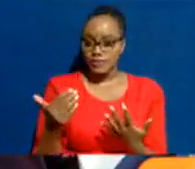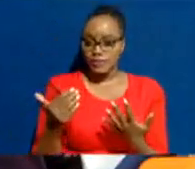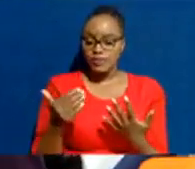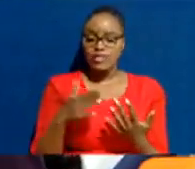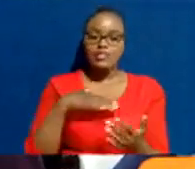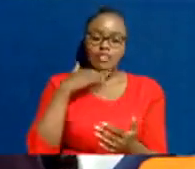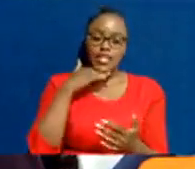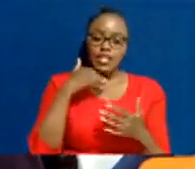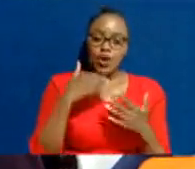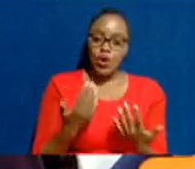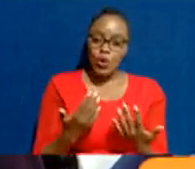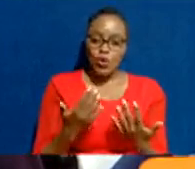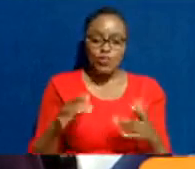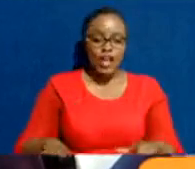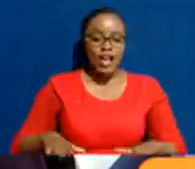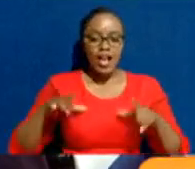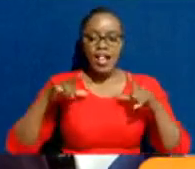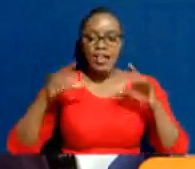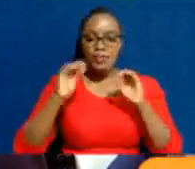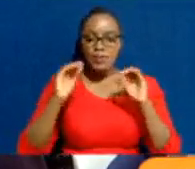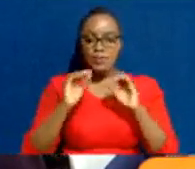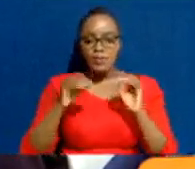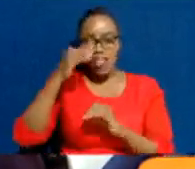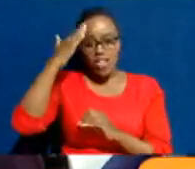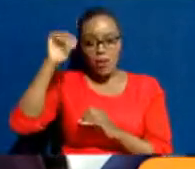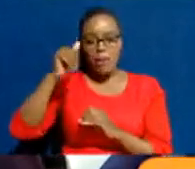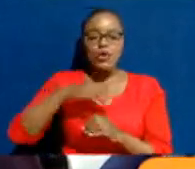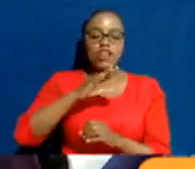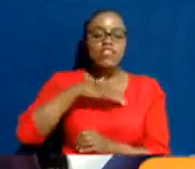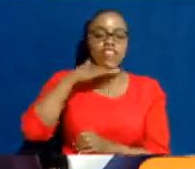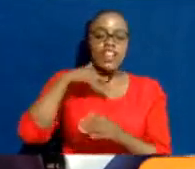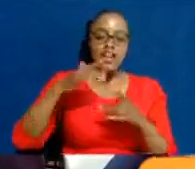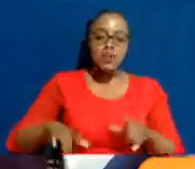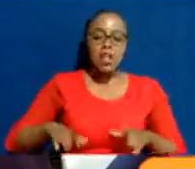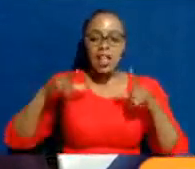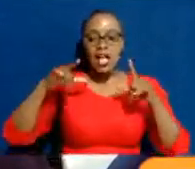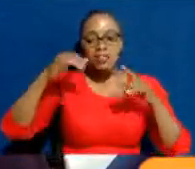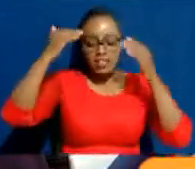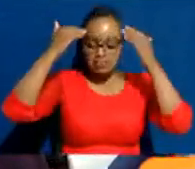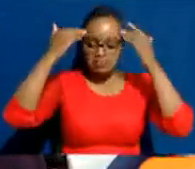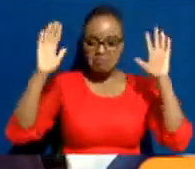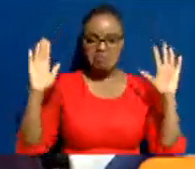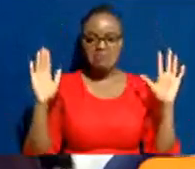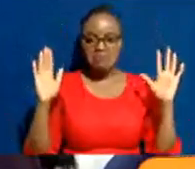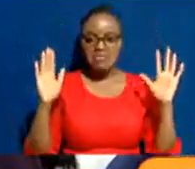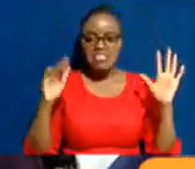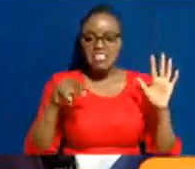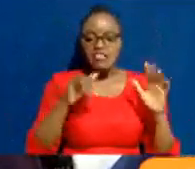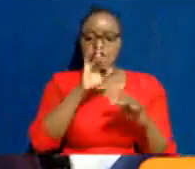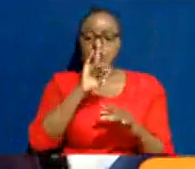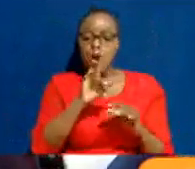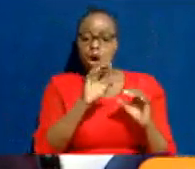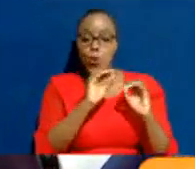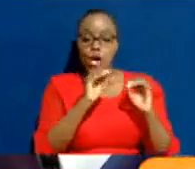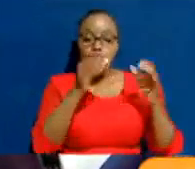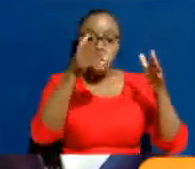neither dead nor alive. They don't know whether they are dead or alive. They are not sure whether